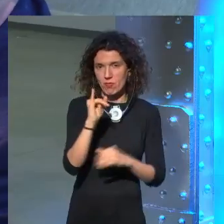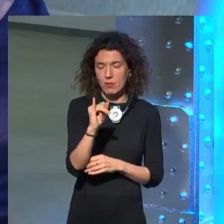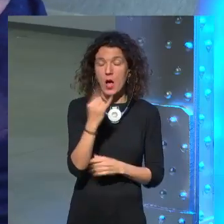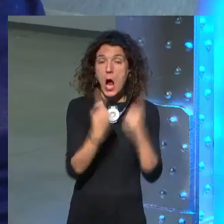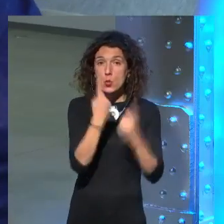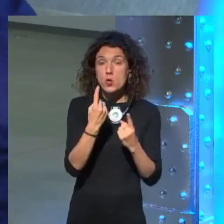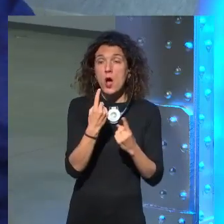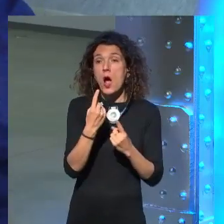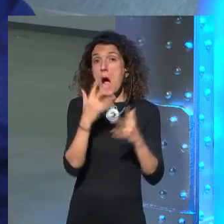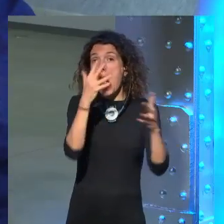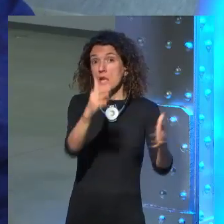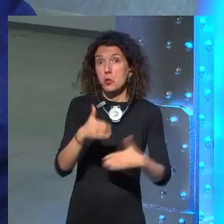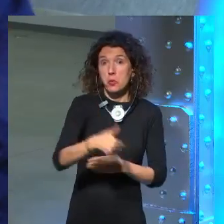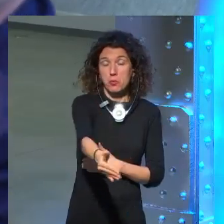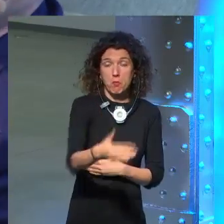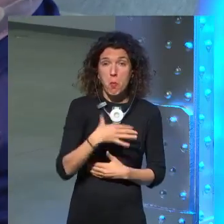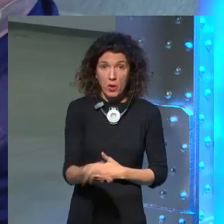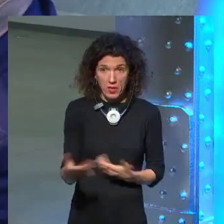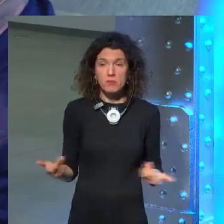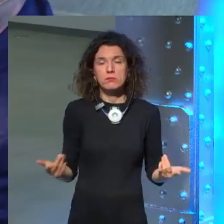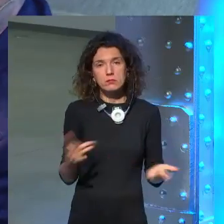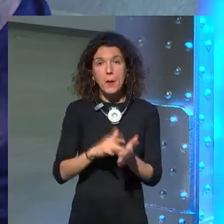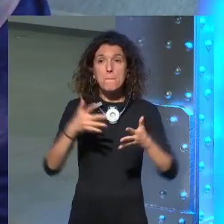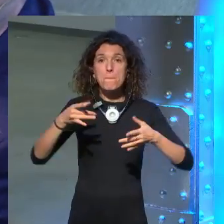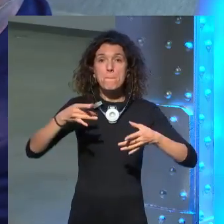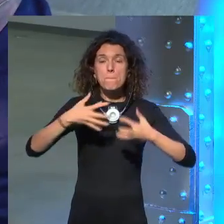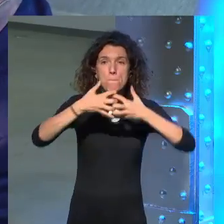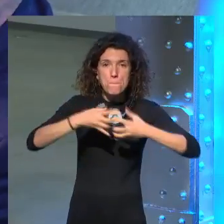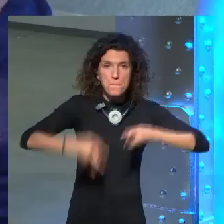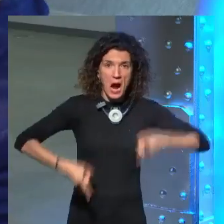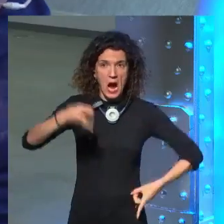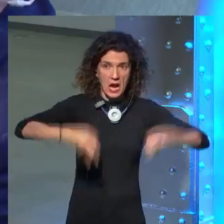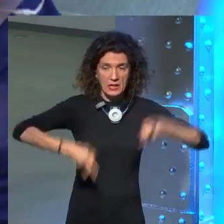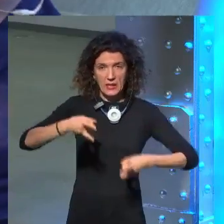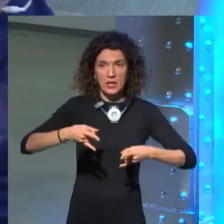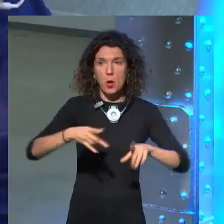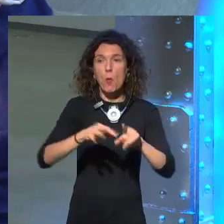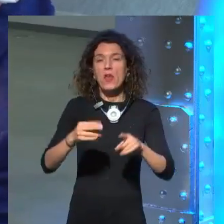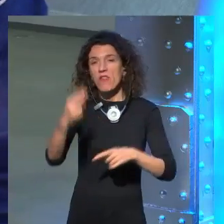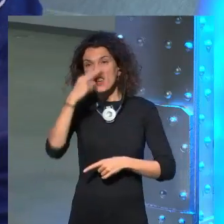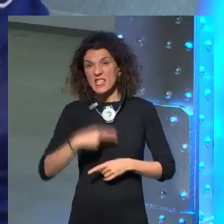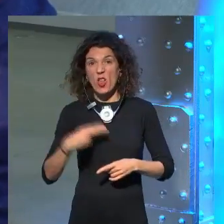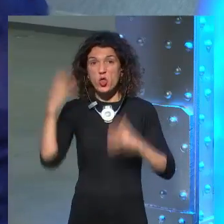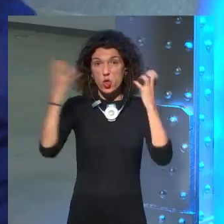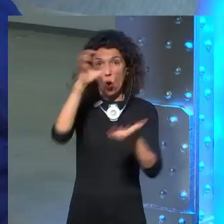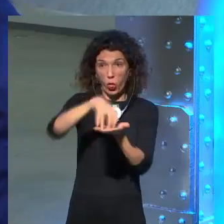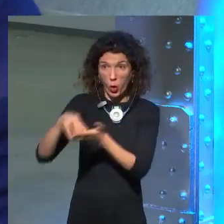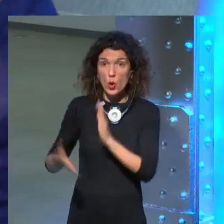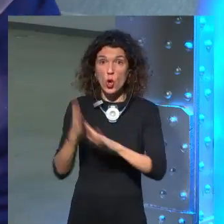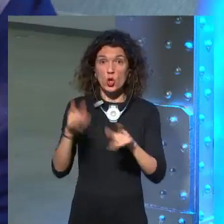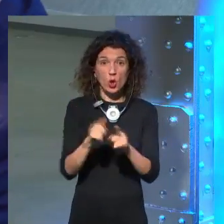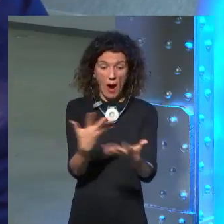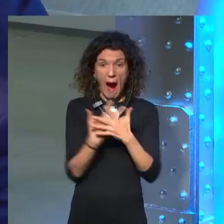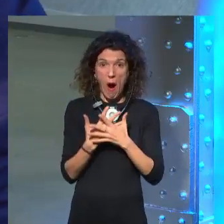decades' time, these machines will be coming and visiting the zoo, and we will be behind bars, and they will be saying, look, this is